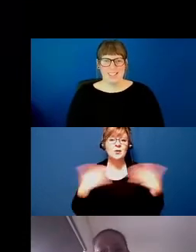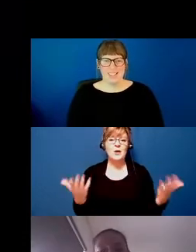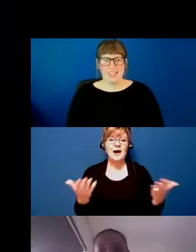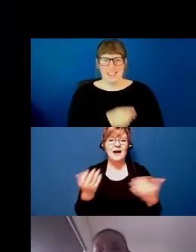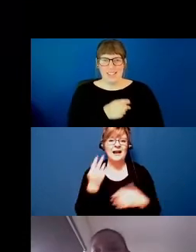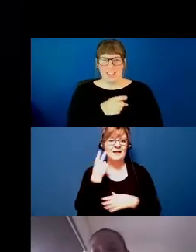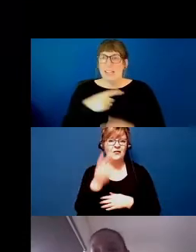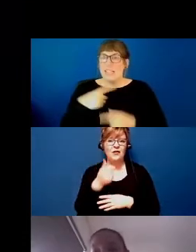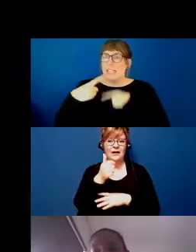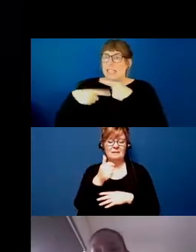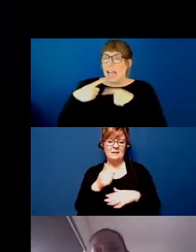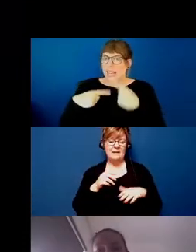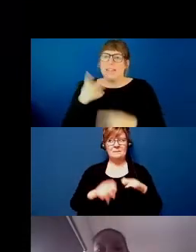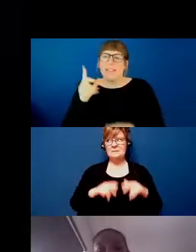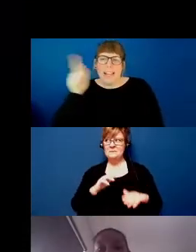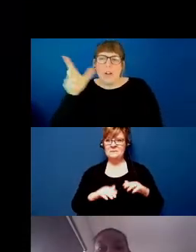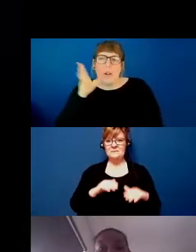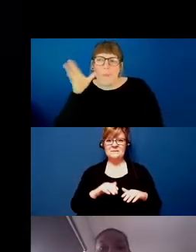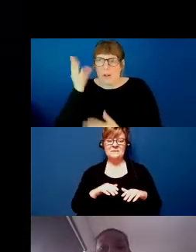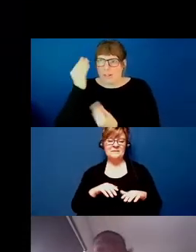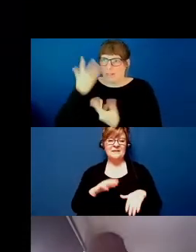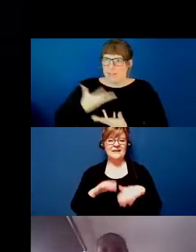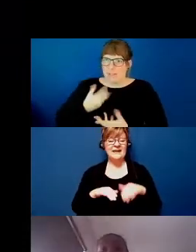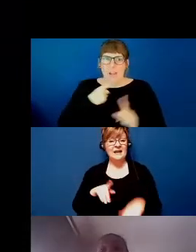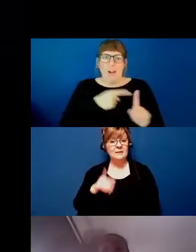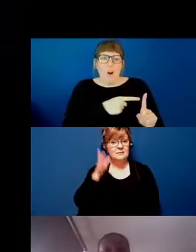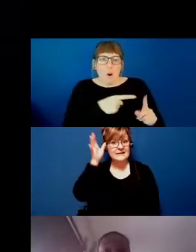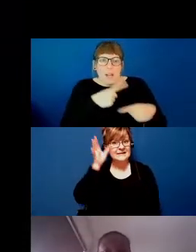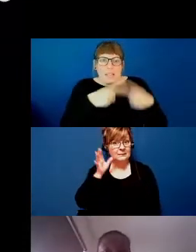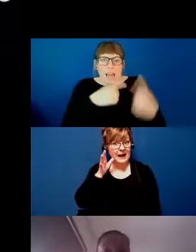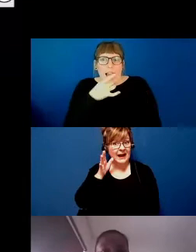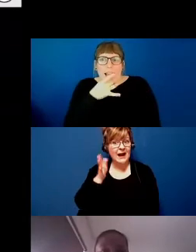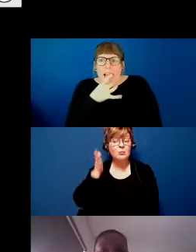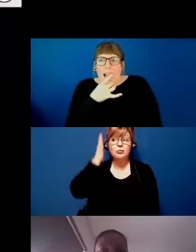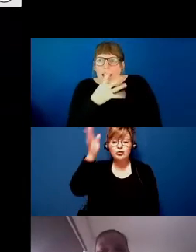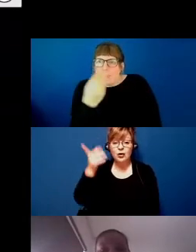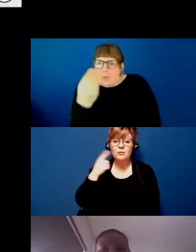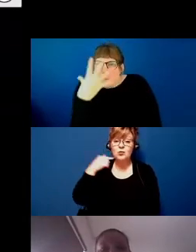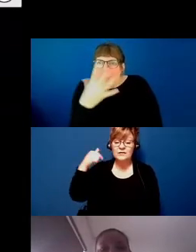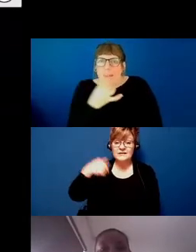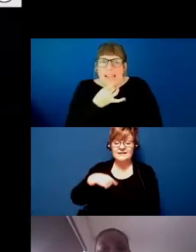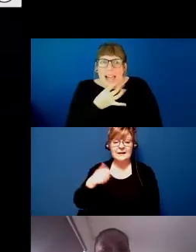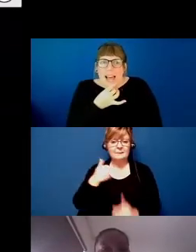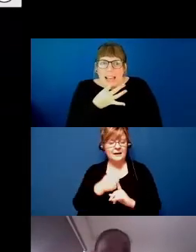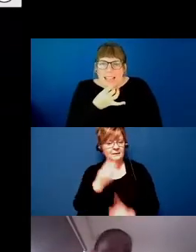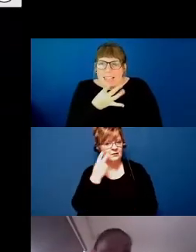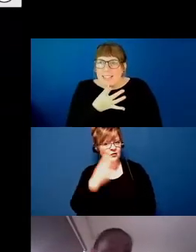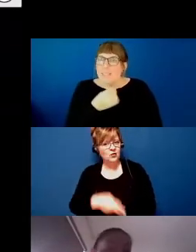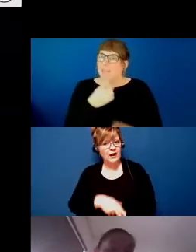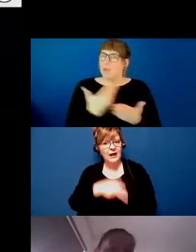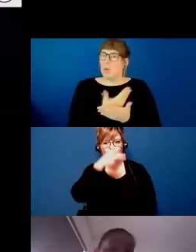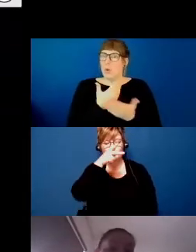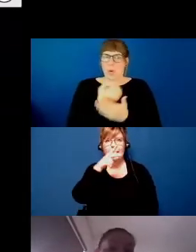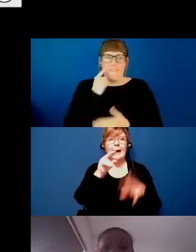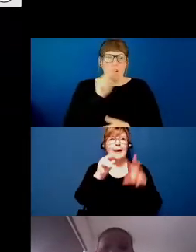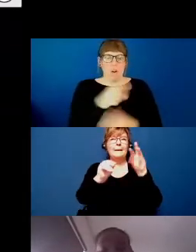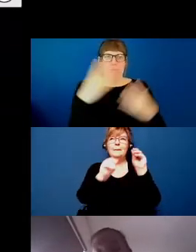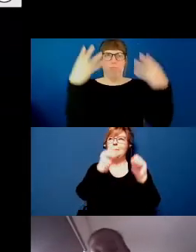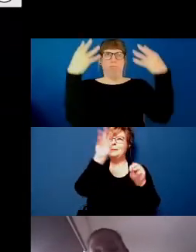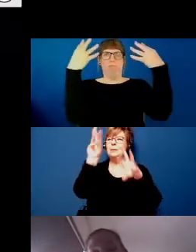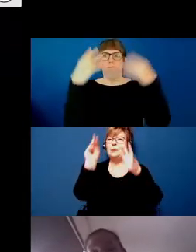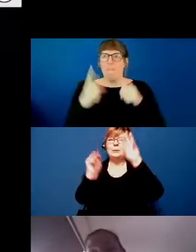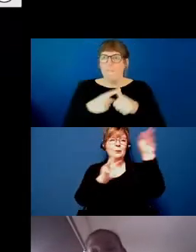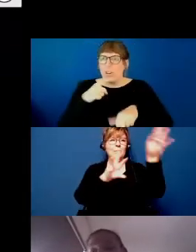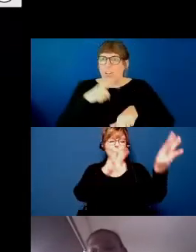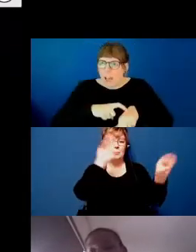signing there. Her parents told me later on, she was signing that she was noticing the lights on stage. And that was something new that she had never experienced